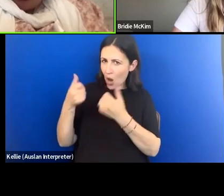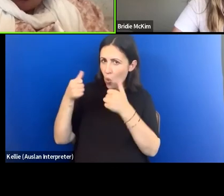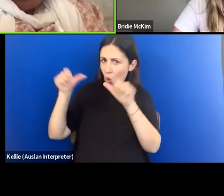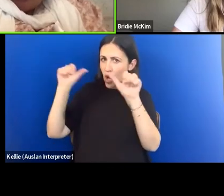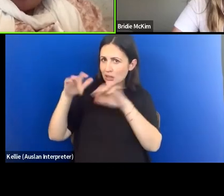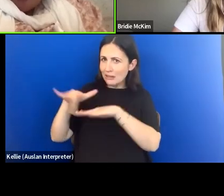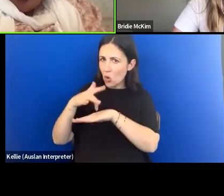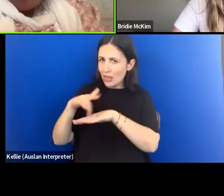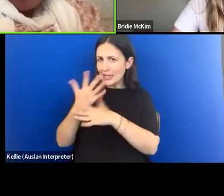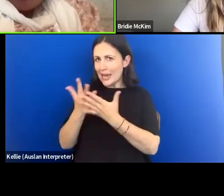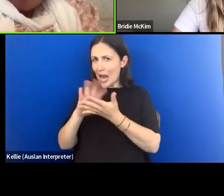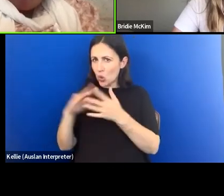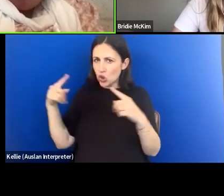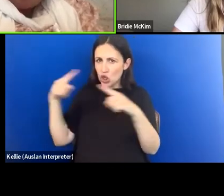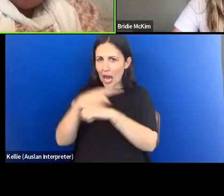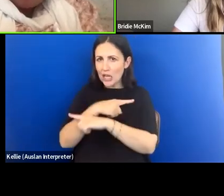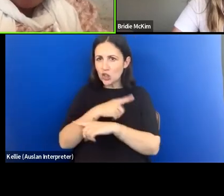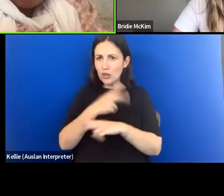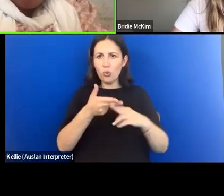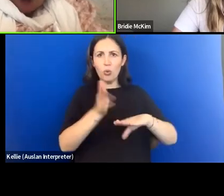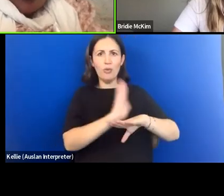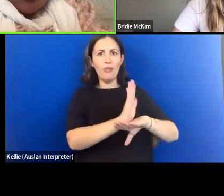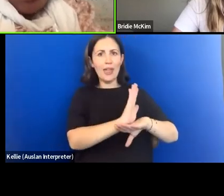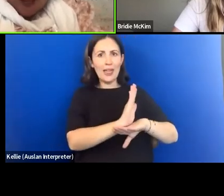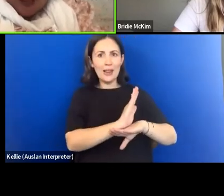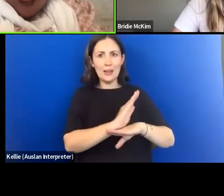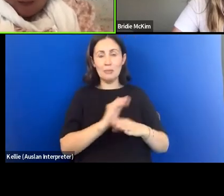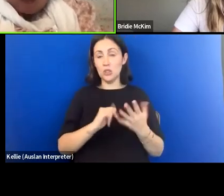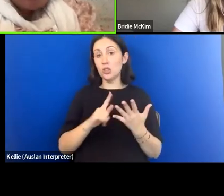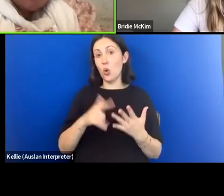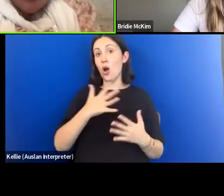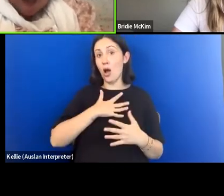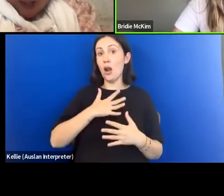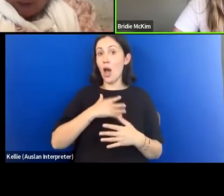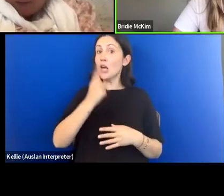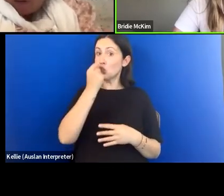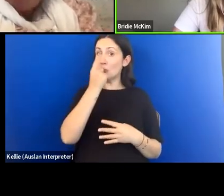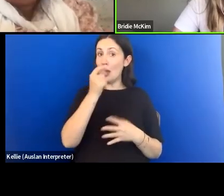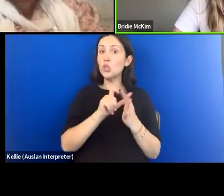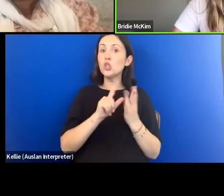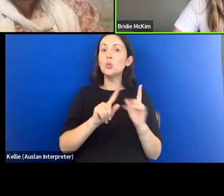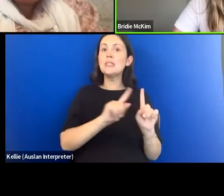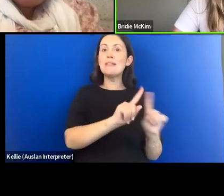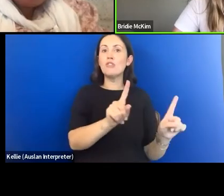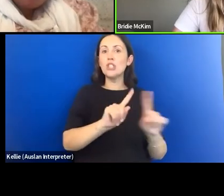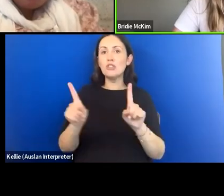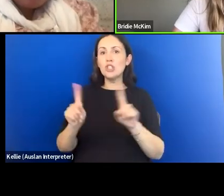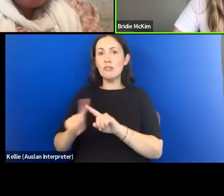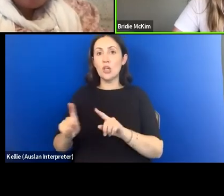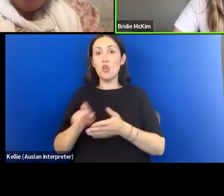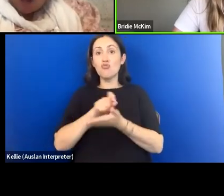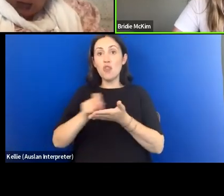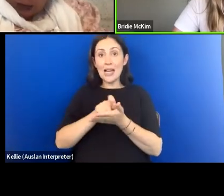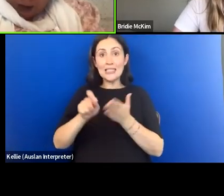it's good to be able to work in a variety of mediums because they give you